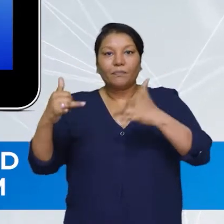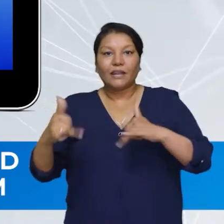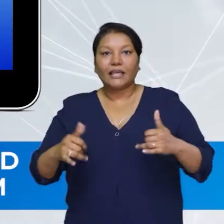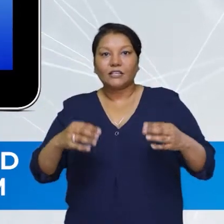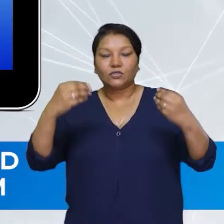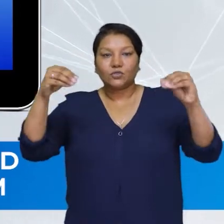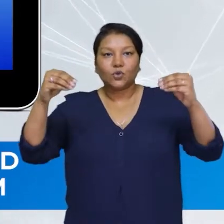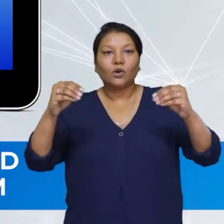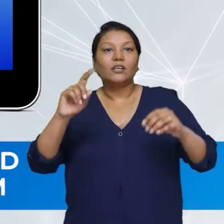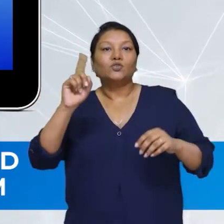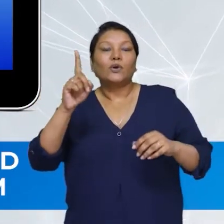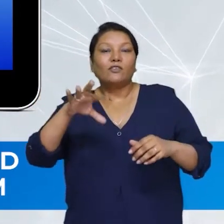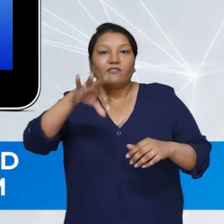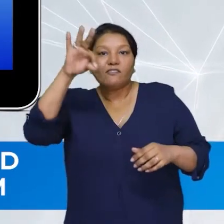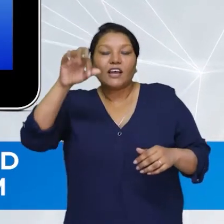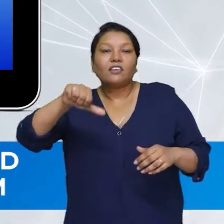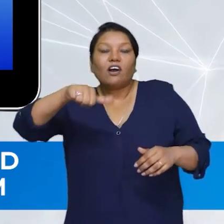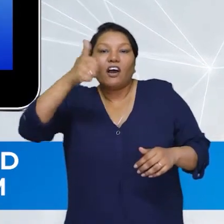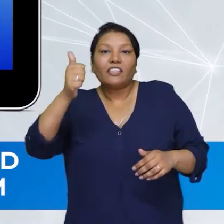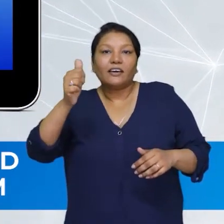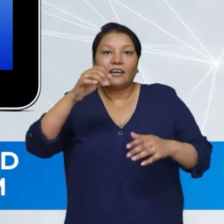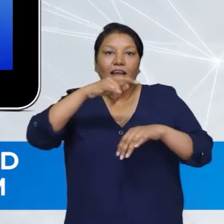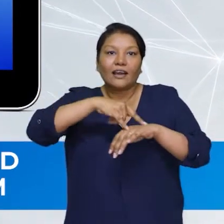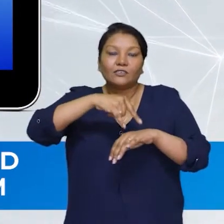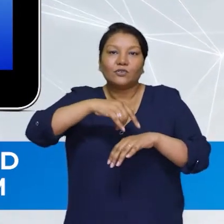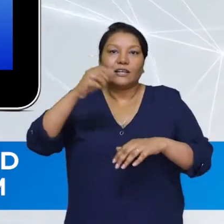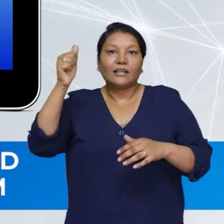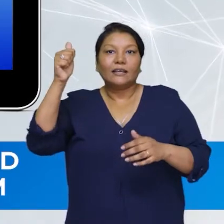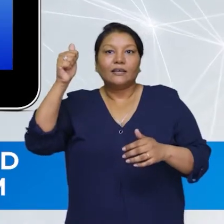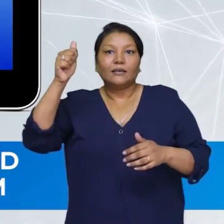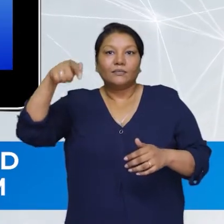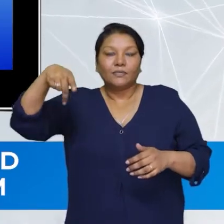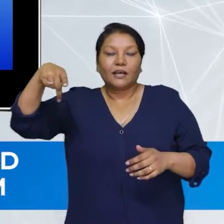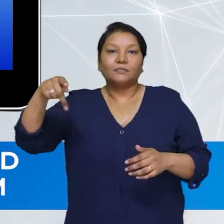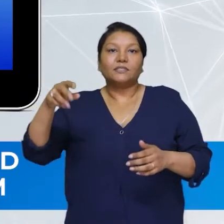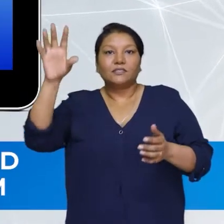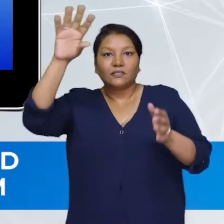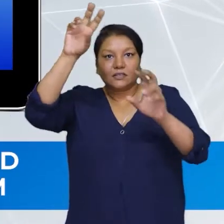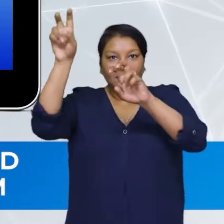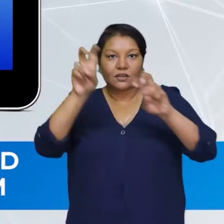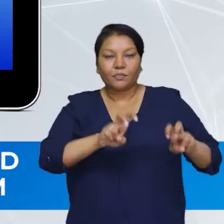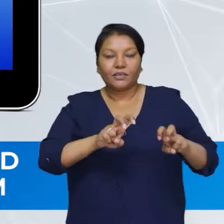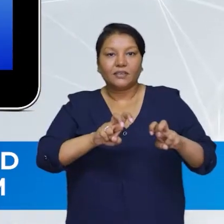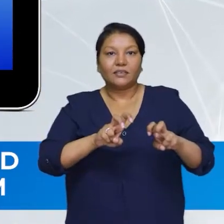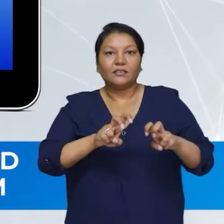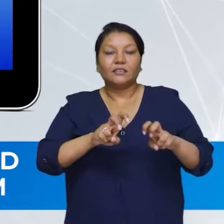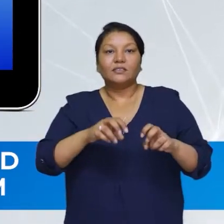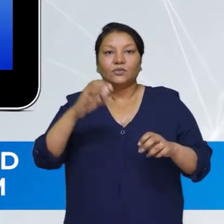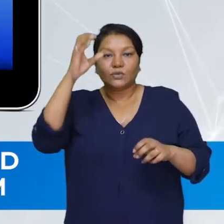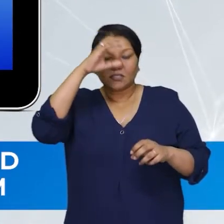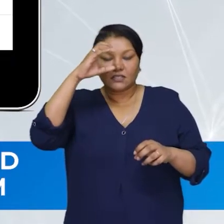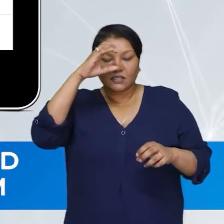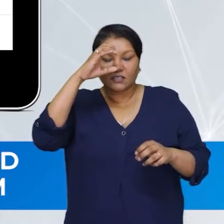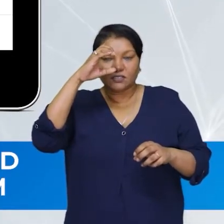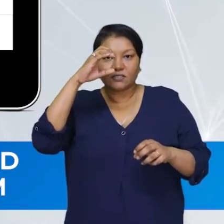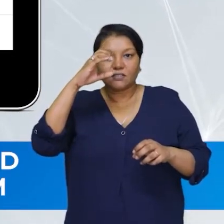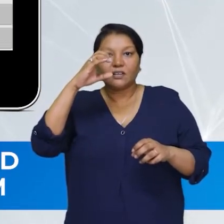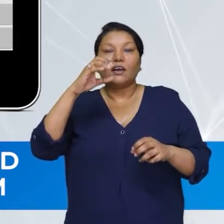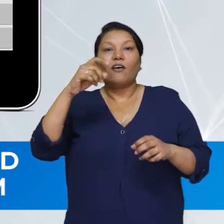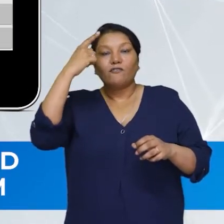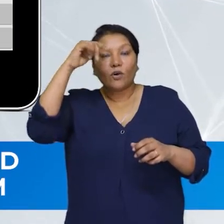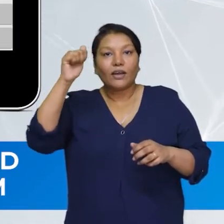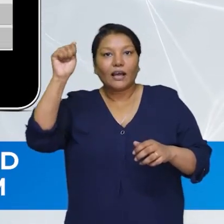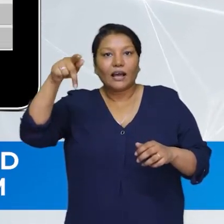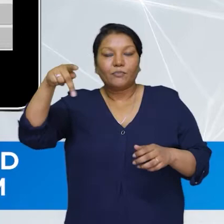Store, is used to download other useful apps. Look for it on your device, select, then use the search bar